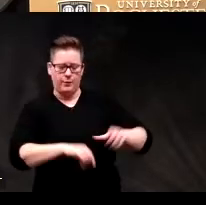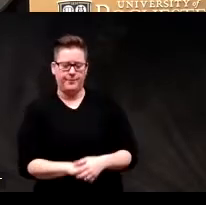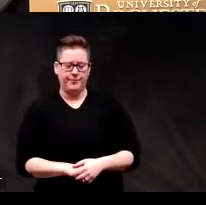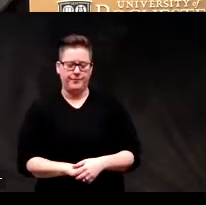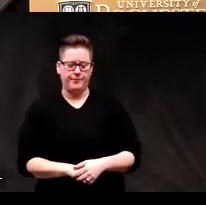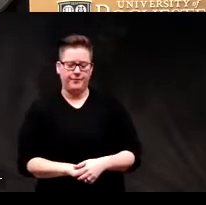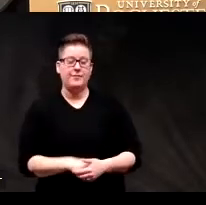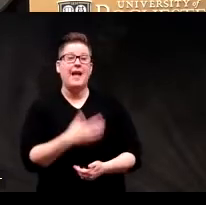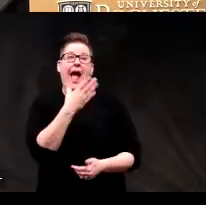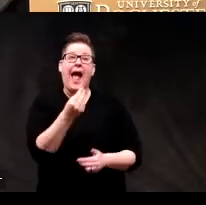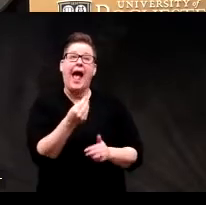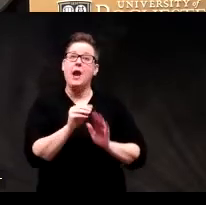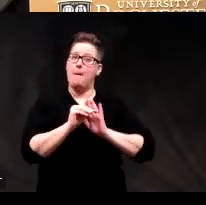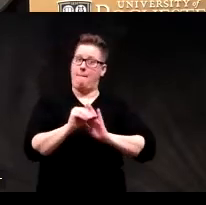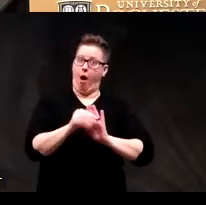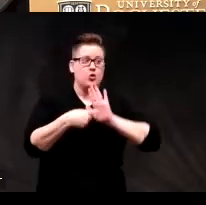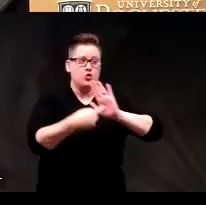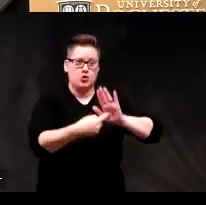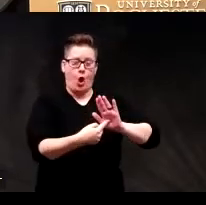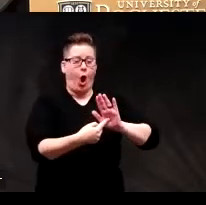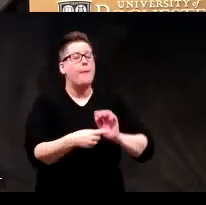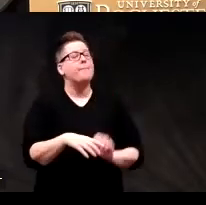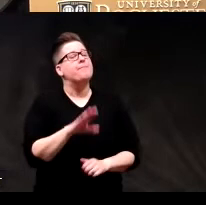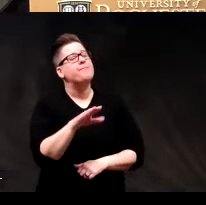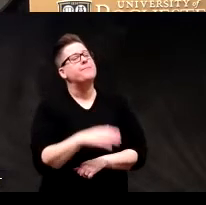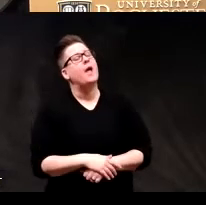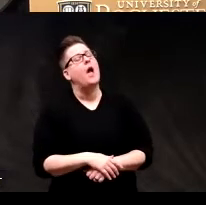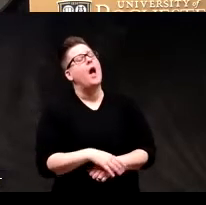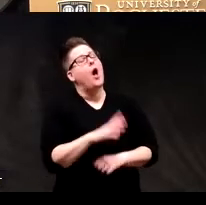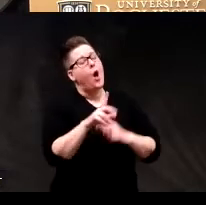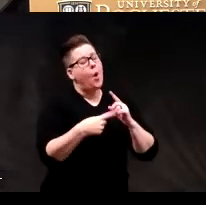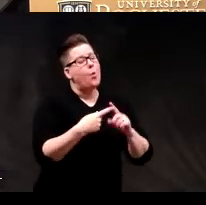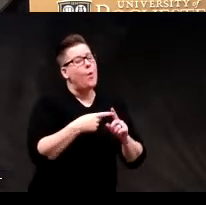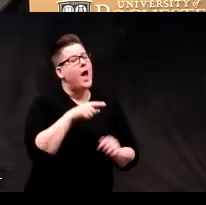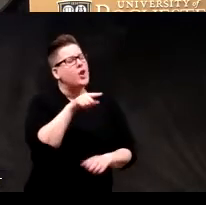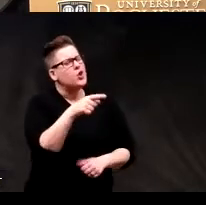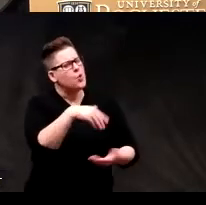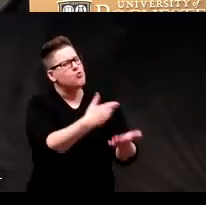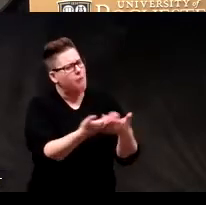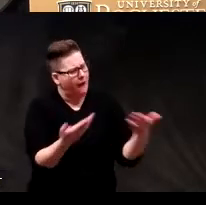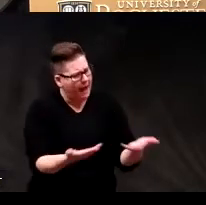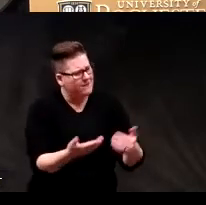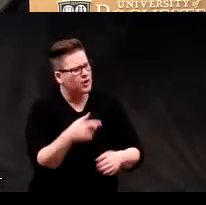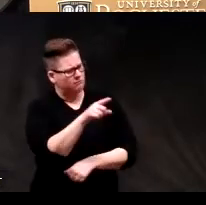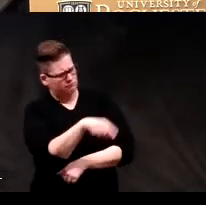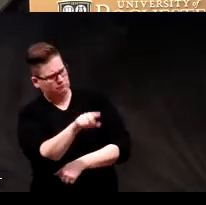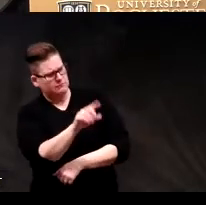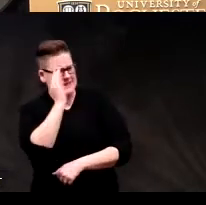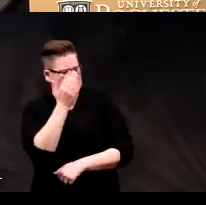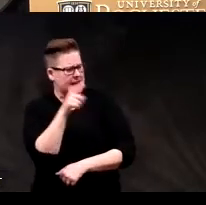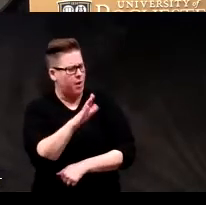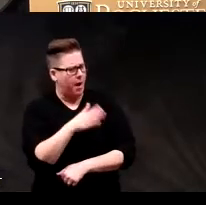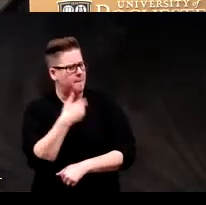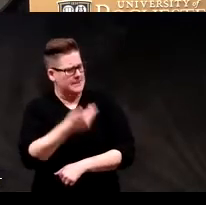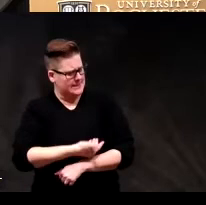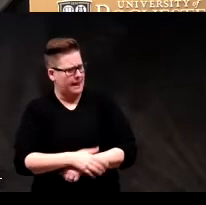therapists want to model mentalizing. You want to share with the patient, you know, when you came in, you seemed really